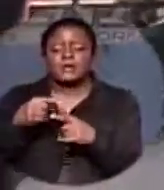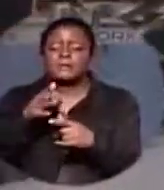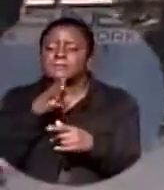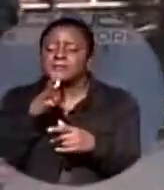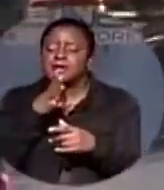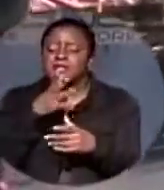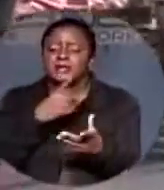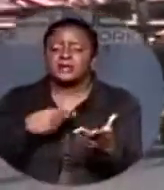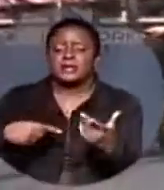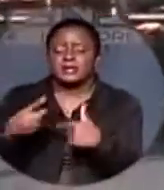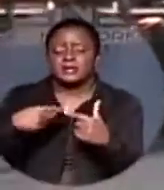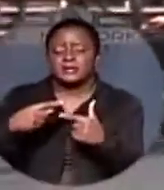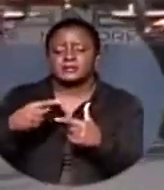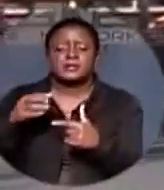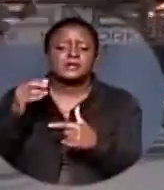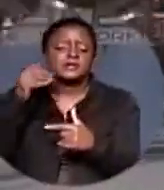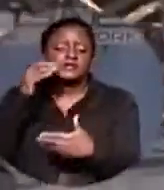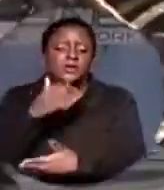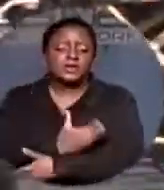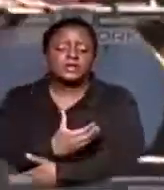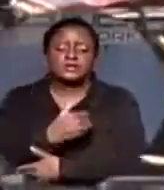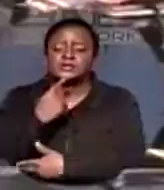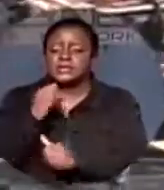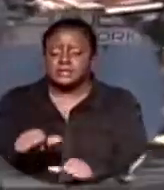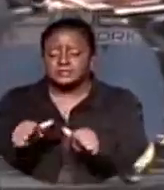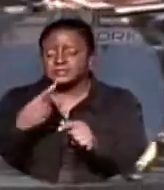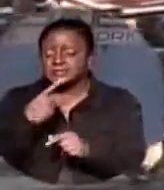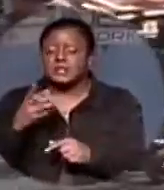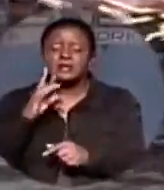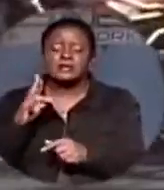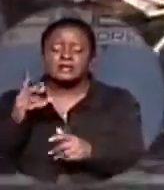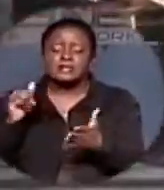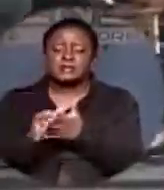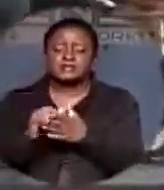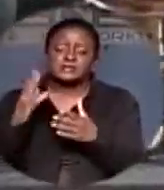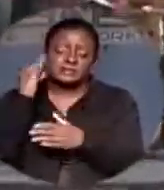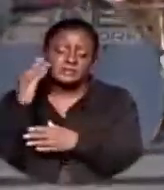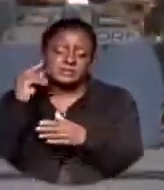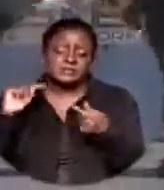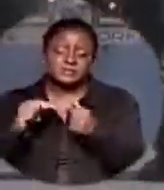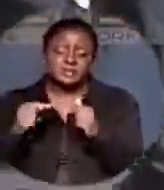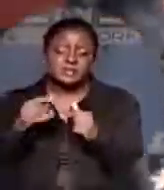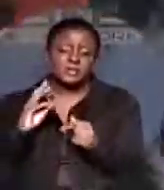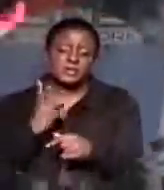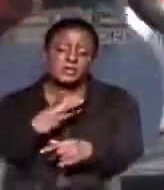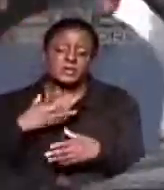neck and right hand. Tonight she's recuperating in hospital, and we wish her a speedy recovery.